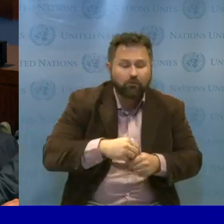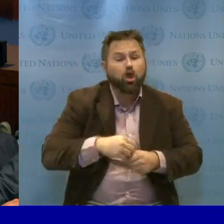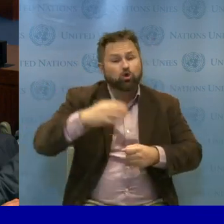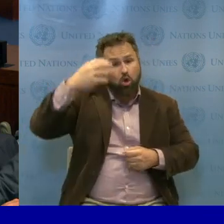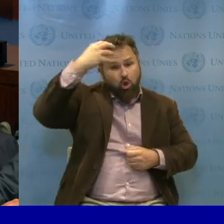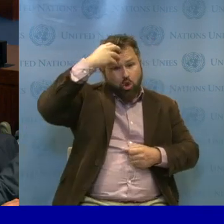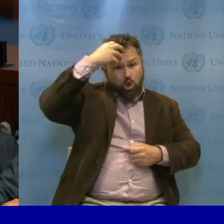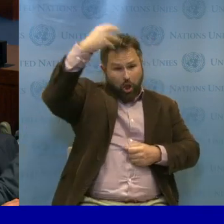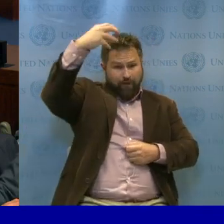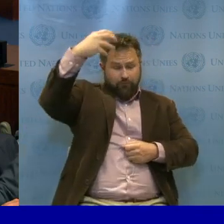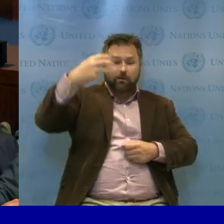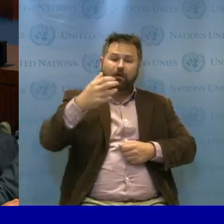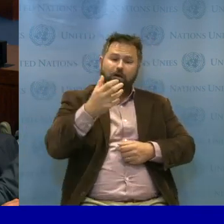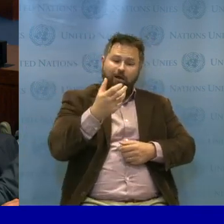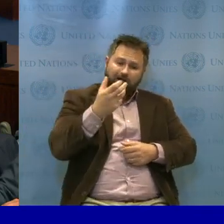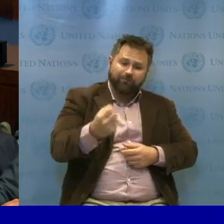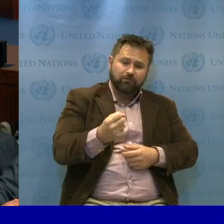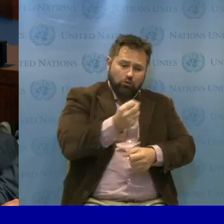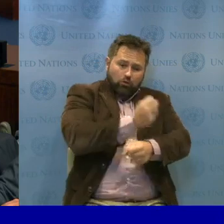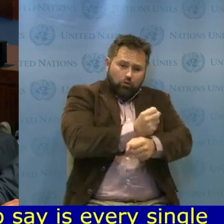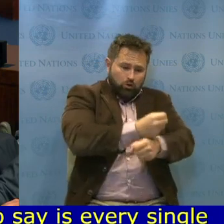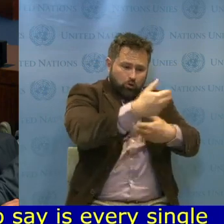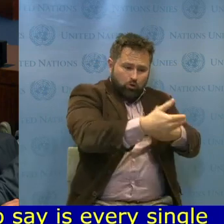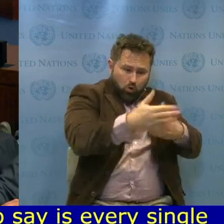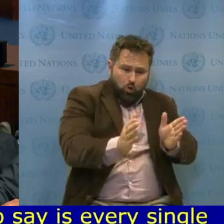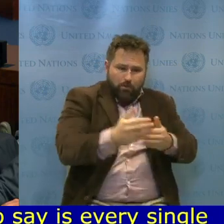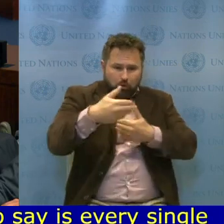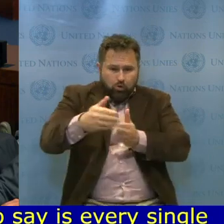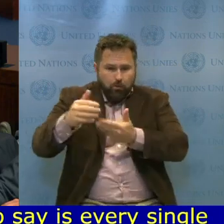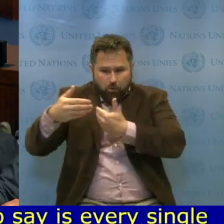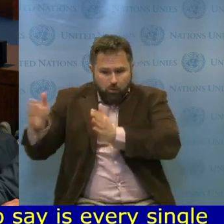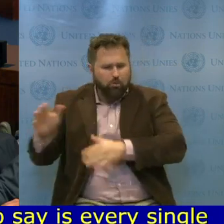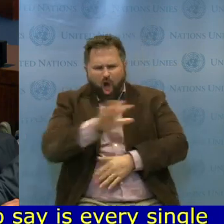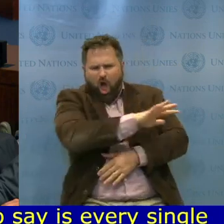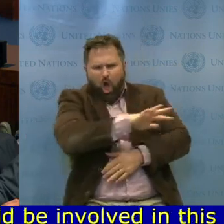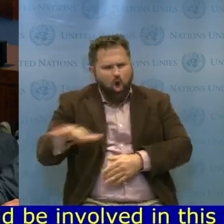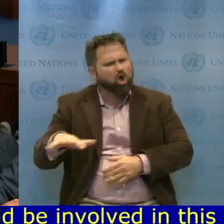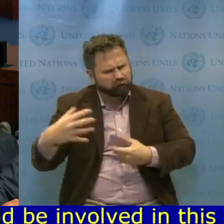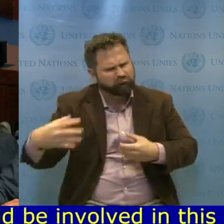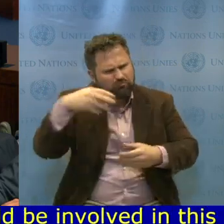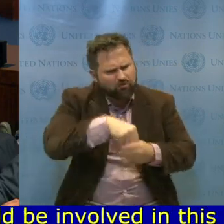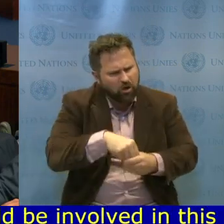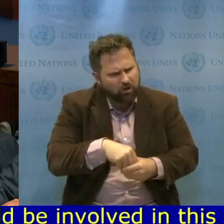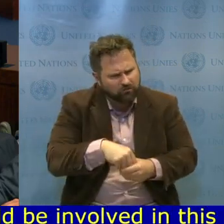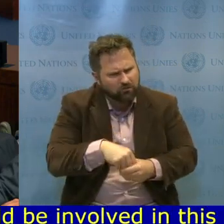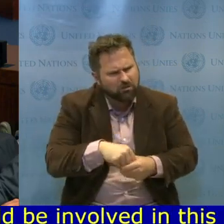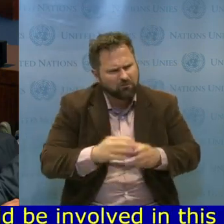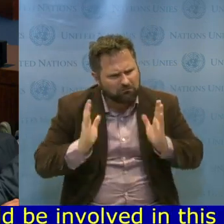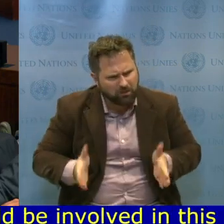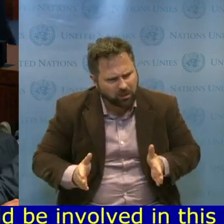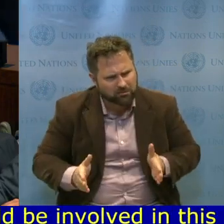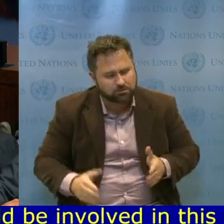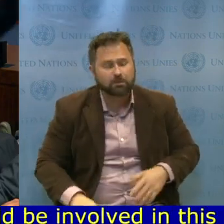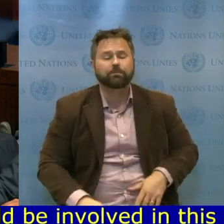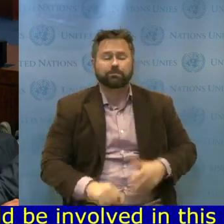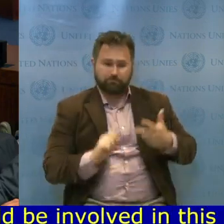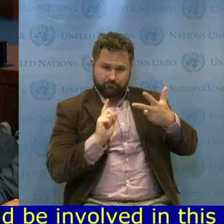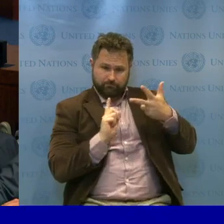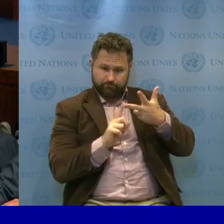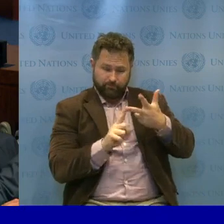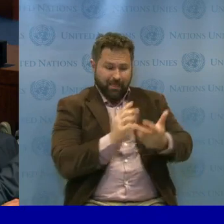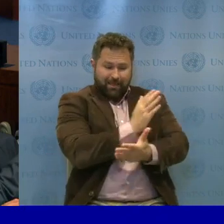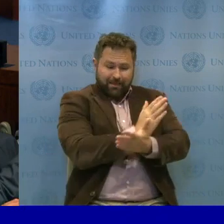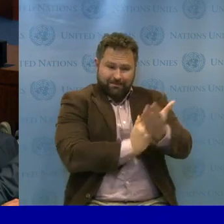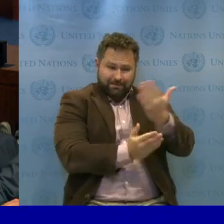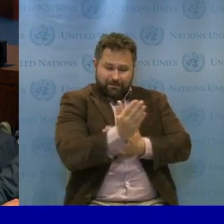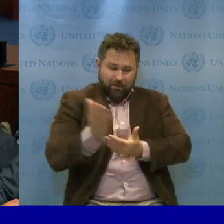should be involved in this process. The third thing I'd say is that we need reform in disability services, and we have to put the person